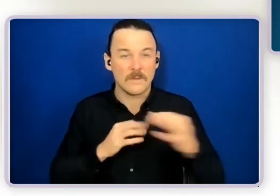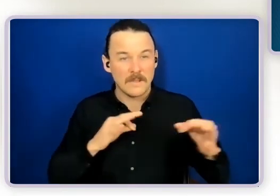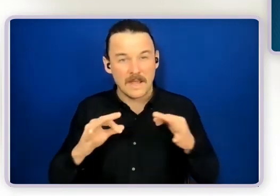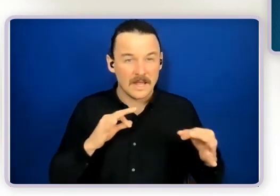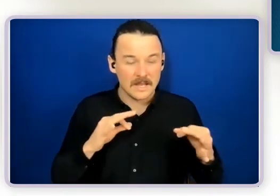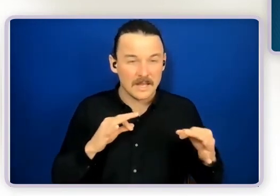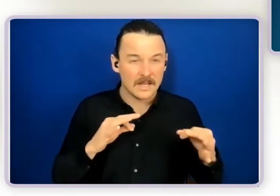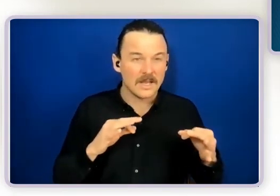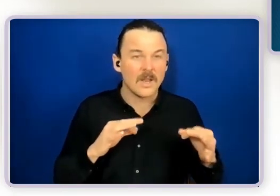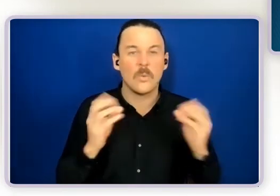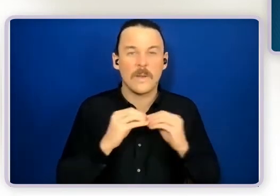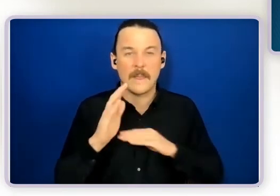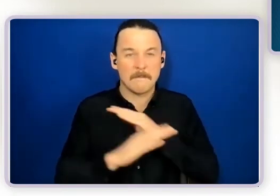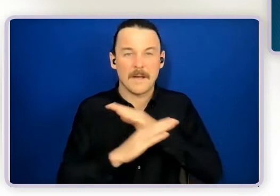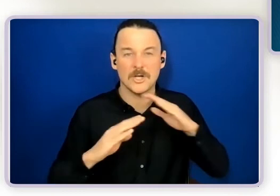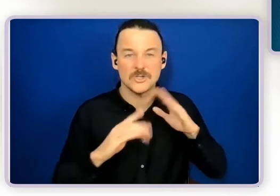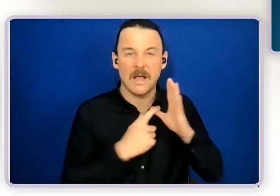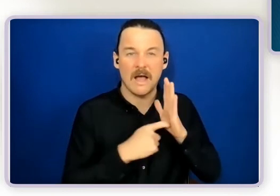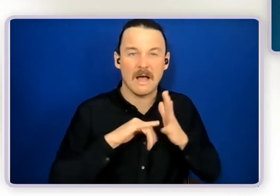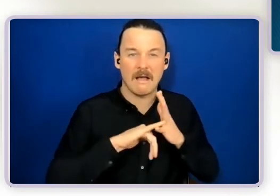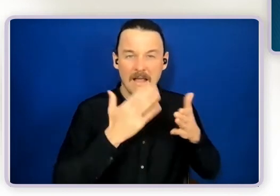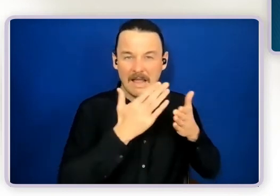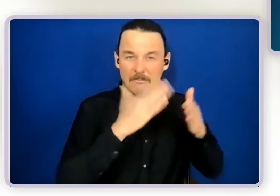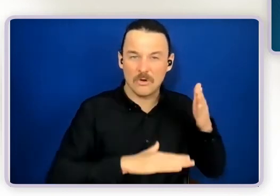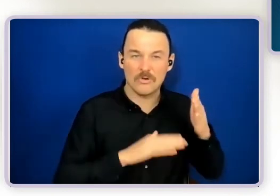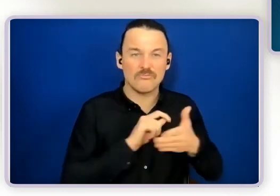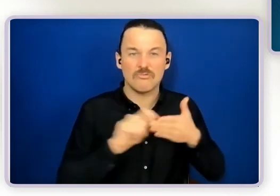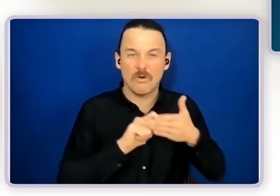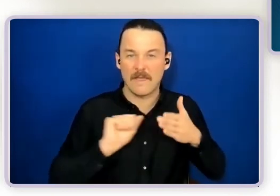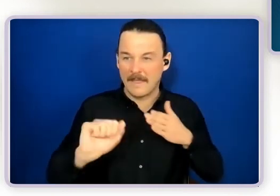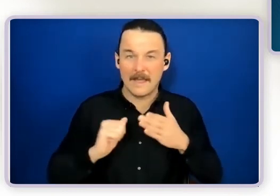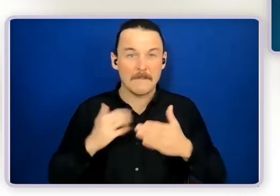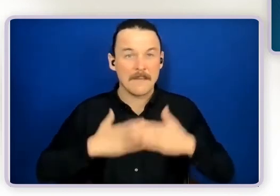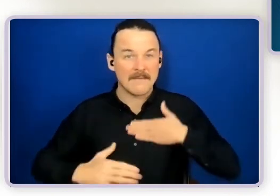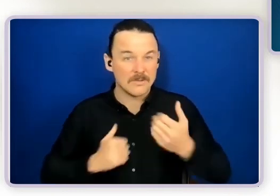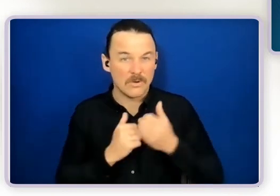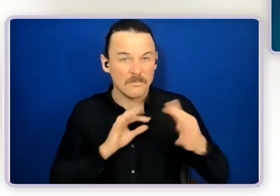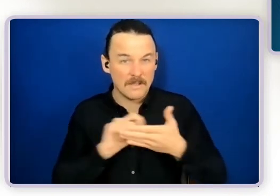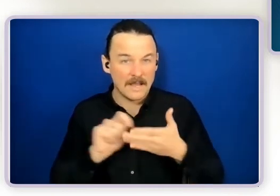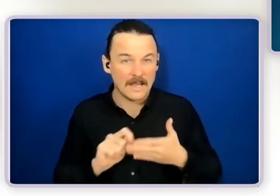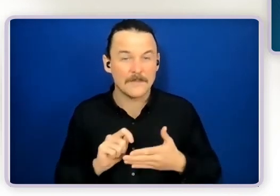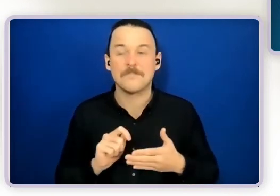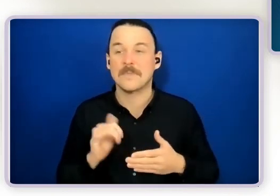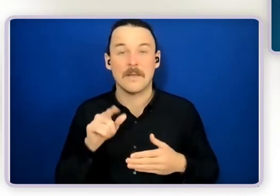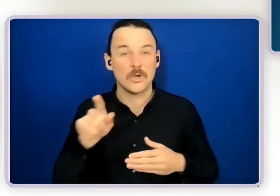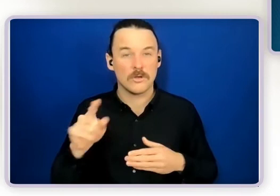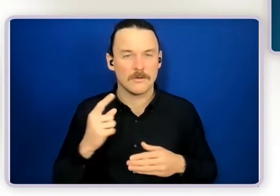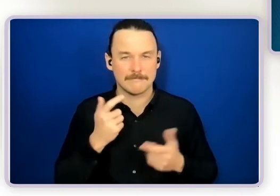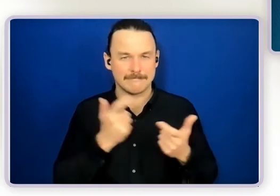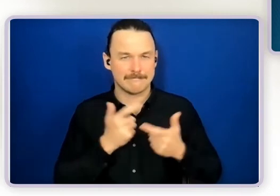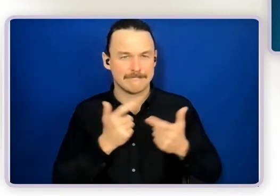of a giggle about that, but I can assure you that martial arts experts have been